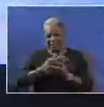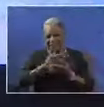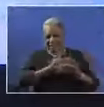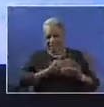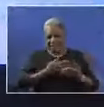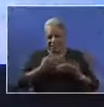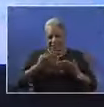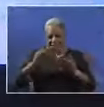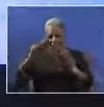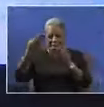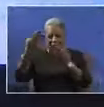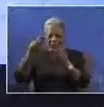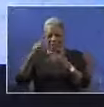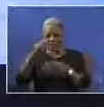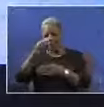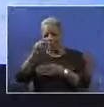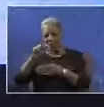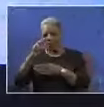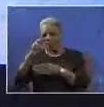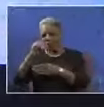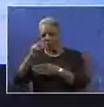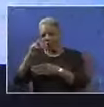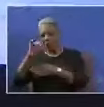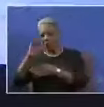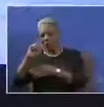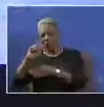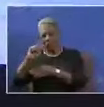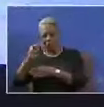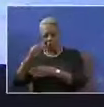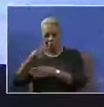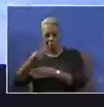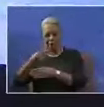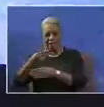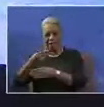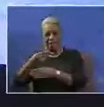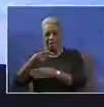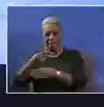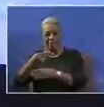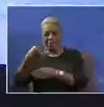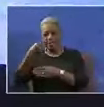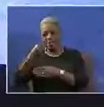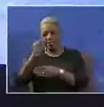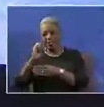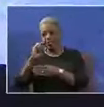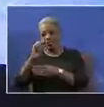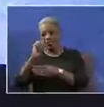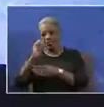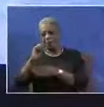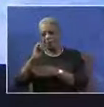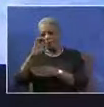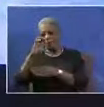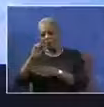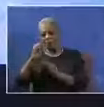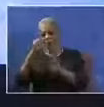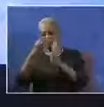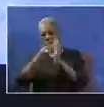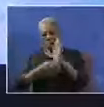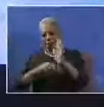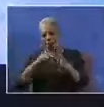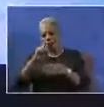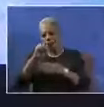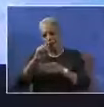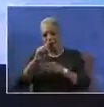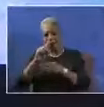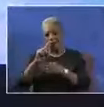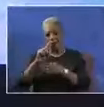Moriah. I wish I had the first verse, and it would say it in the Genesis chapter 22, verse 1. It says, take your son, your only son,